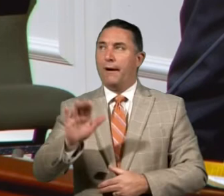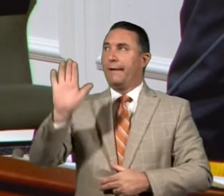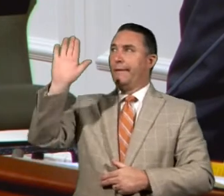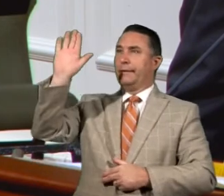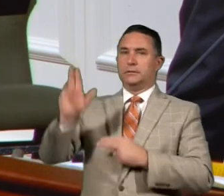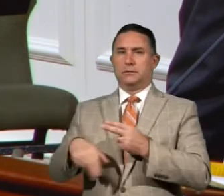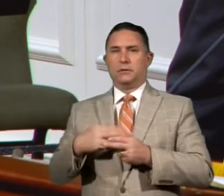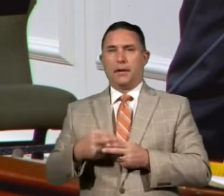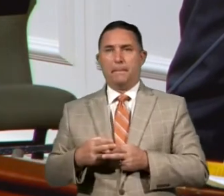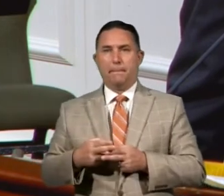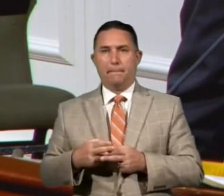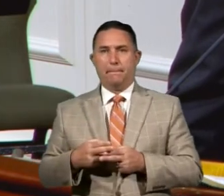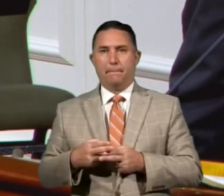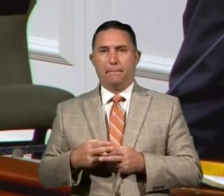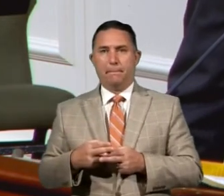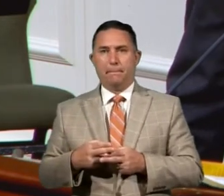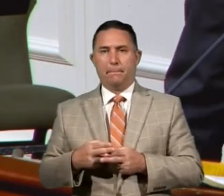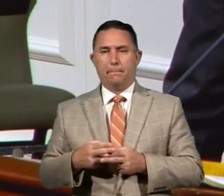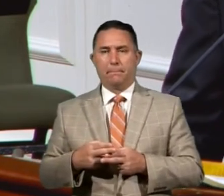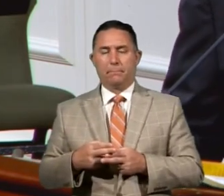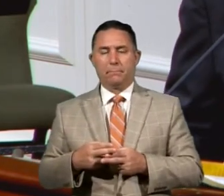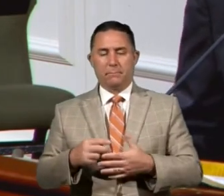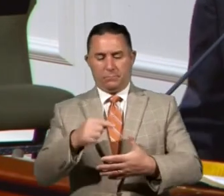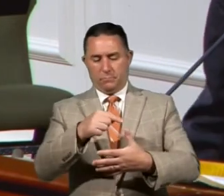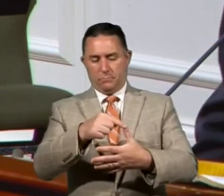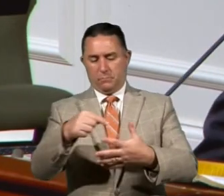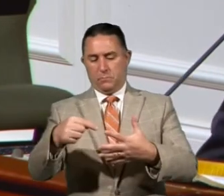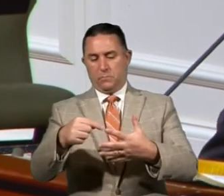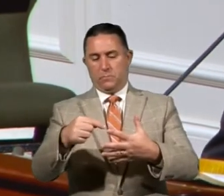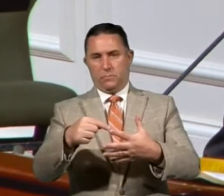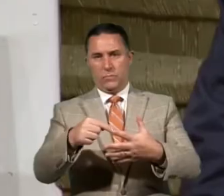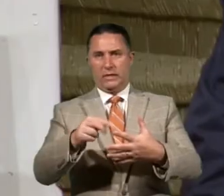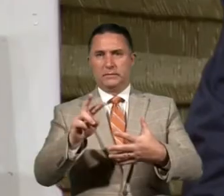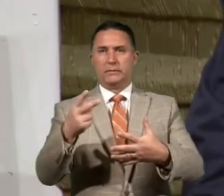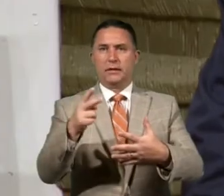his name. Look at the second key.